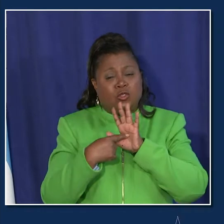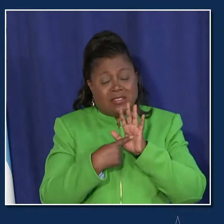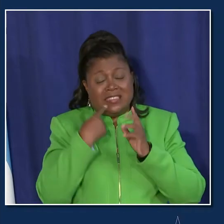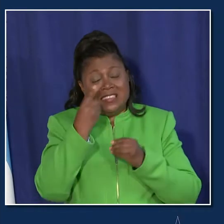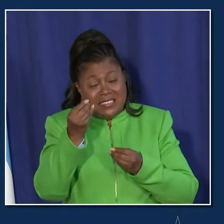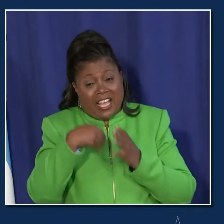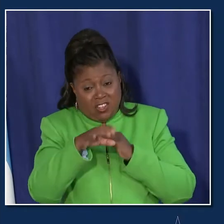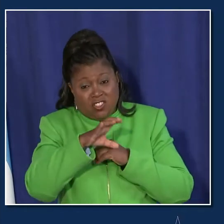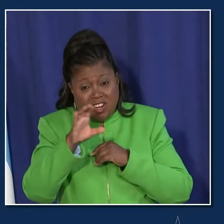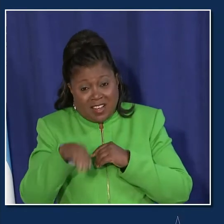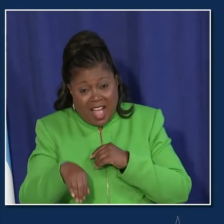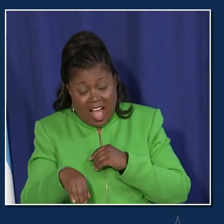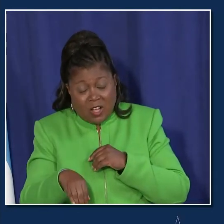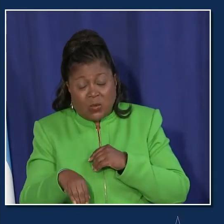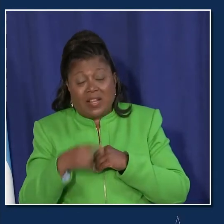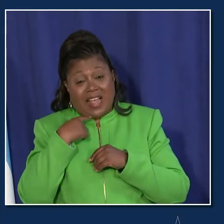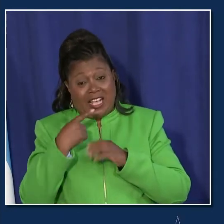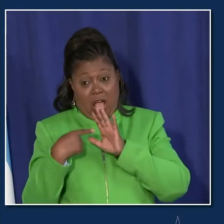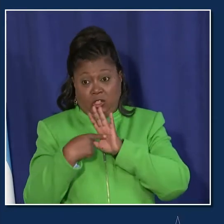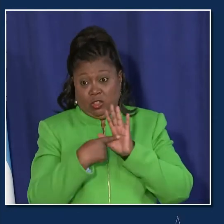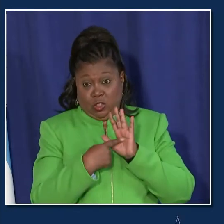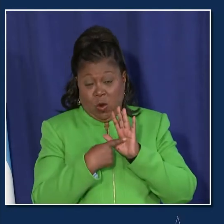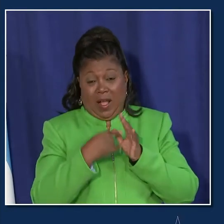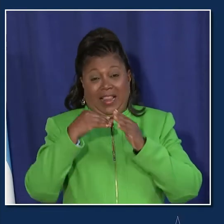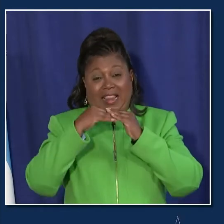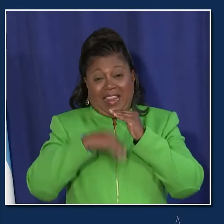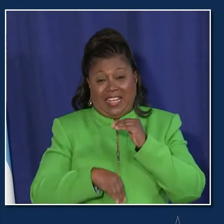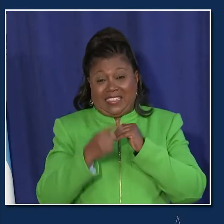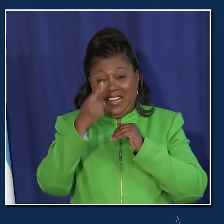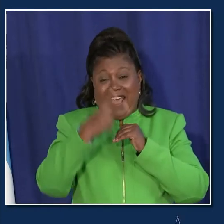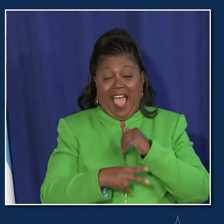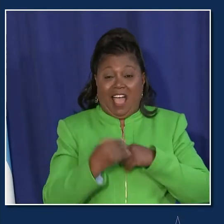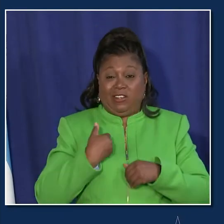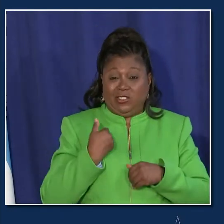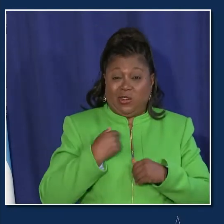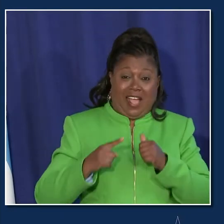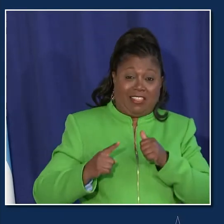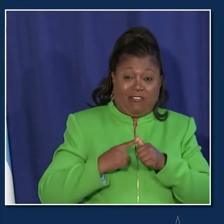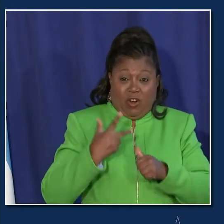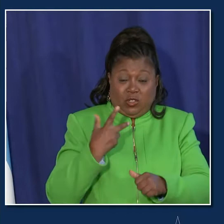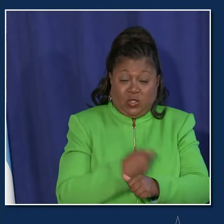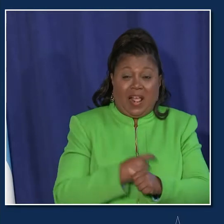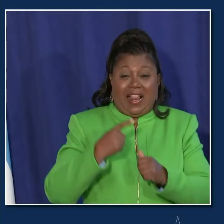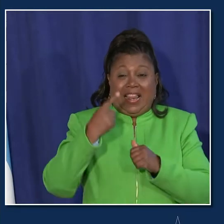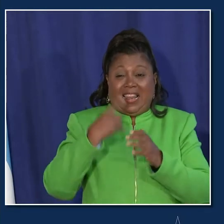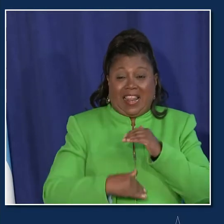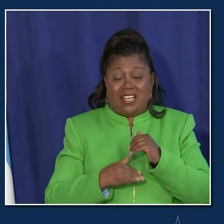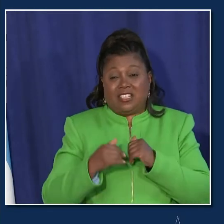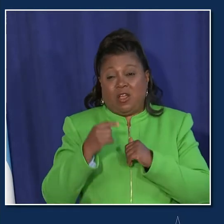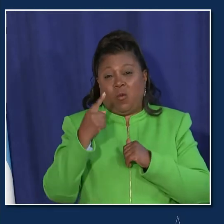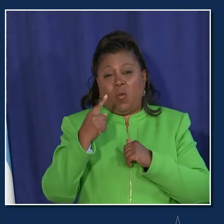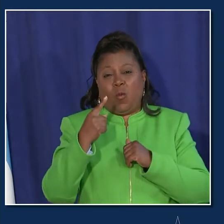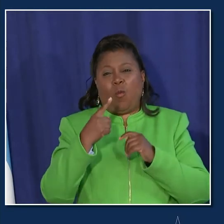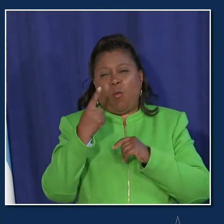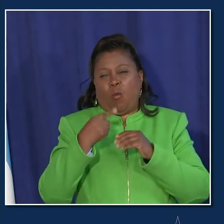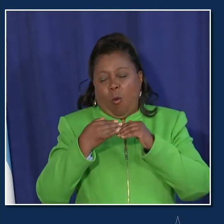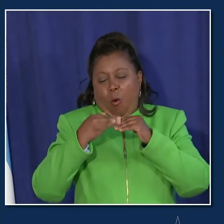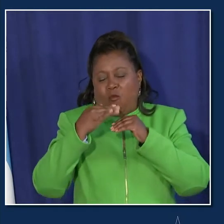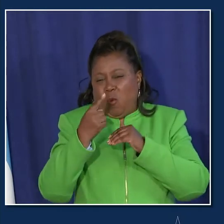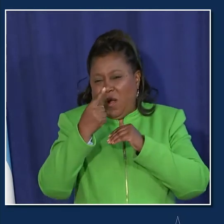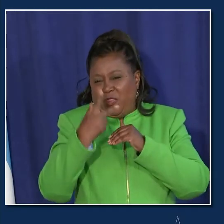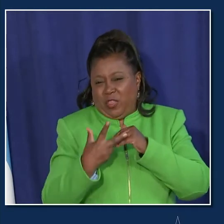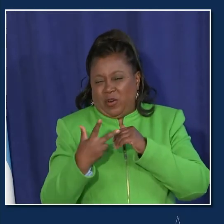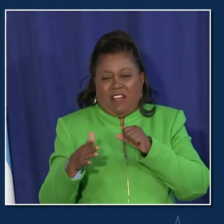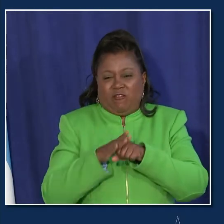in Chicago, like I showed, less than half of adolescents have gotten a first dose and less than a third are fully vaccinated, or just over a third are